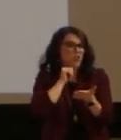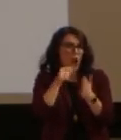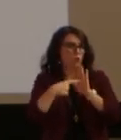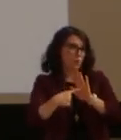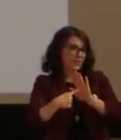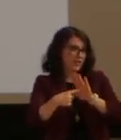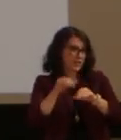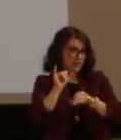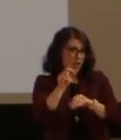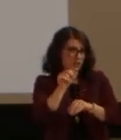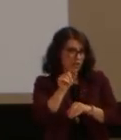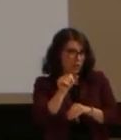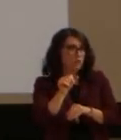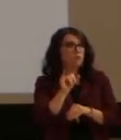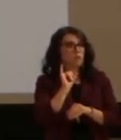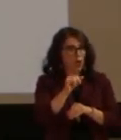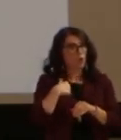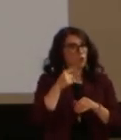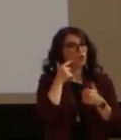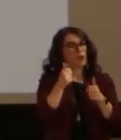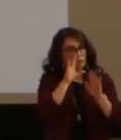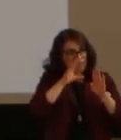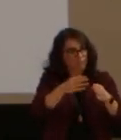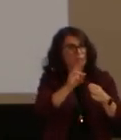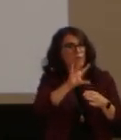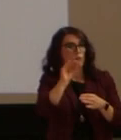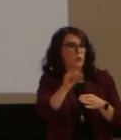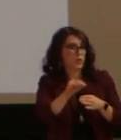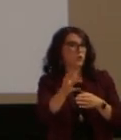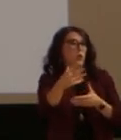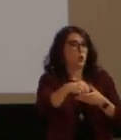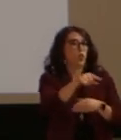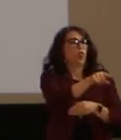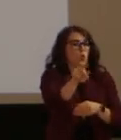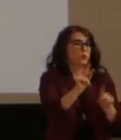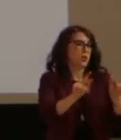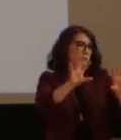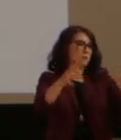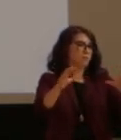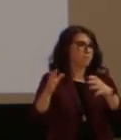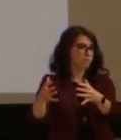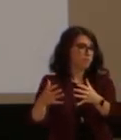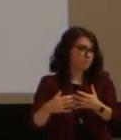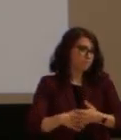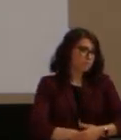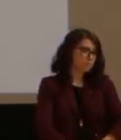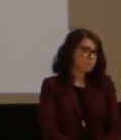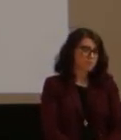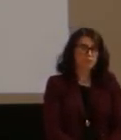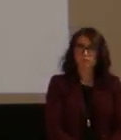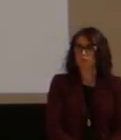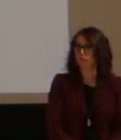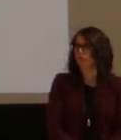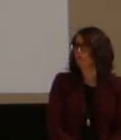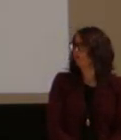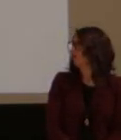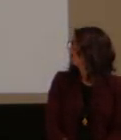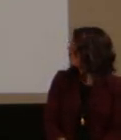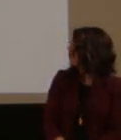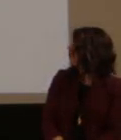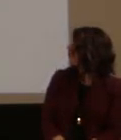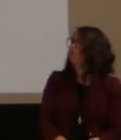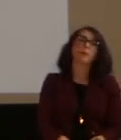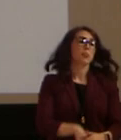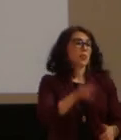theme, underrepresented in biomedical research, or UBR populations, throughout this talk. So of